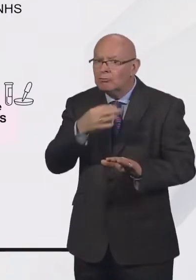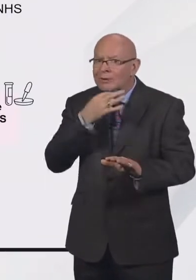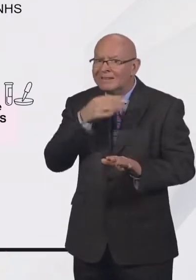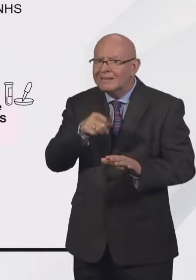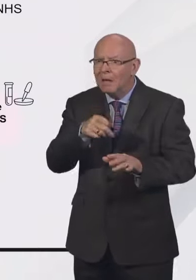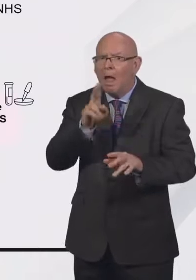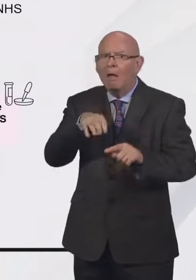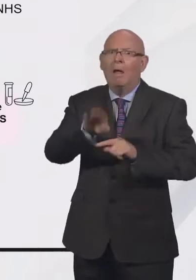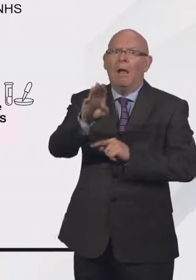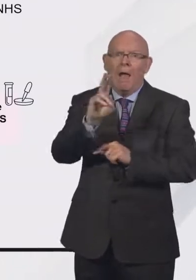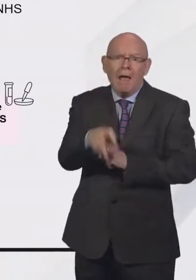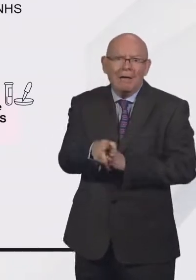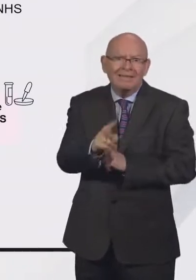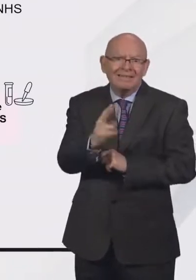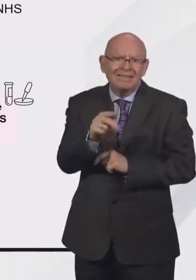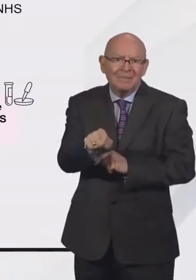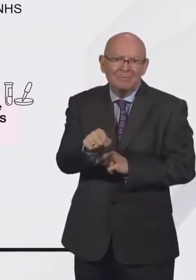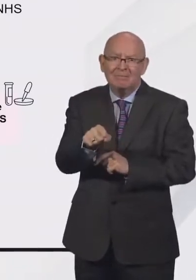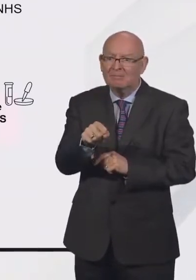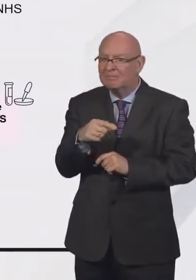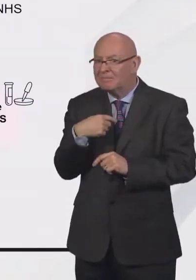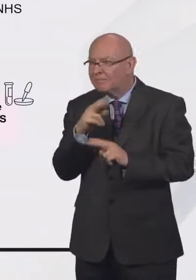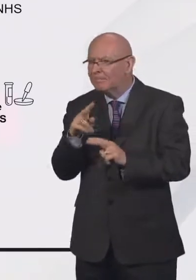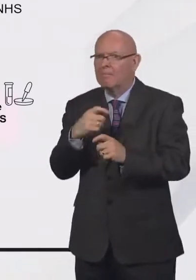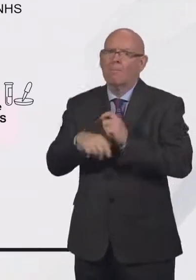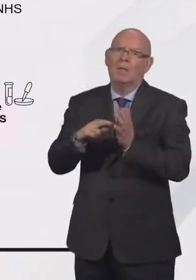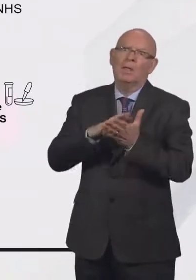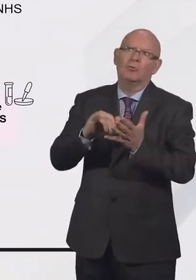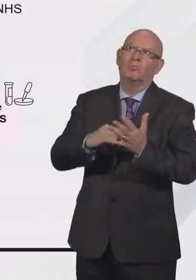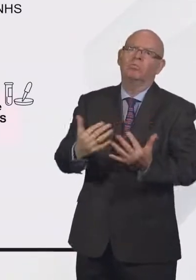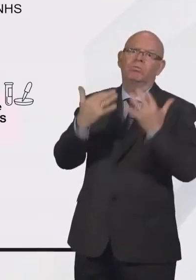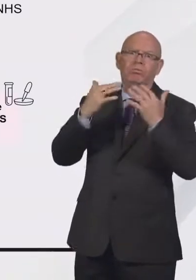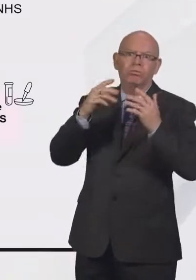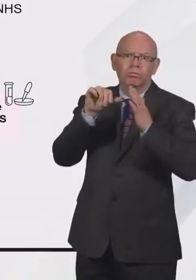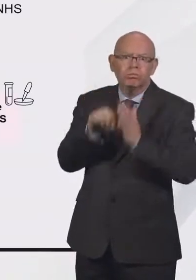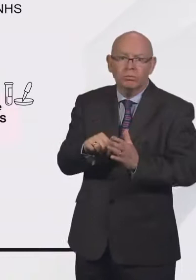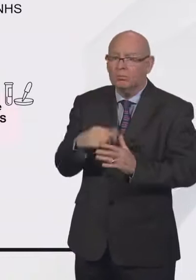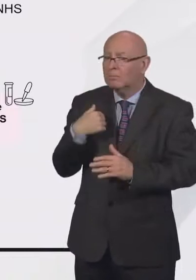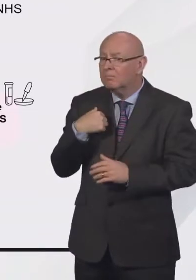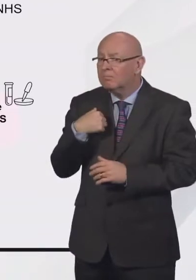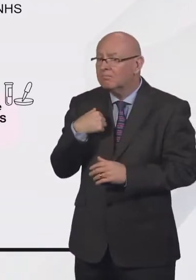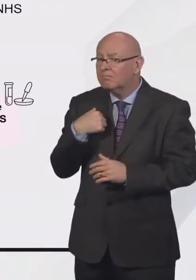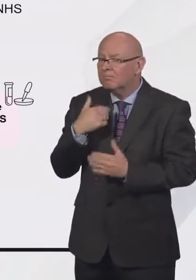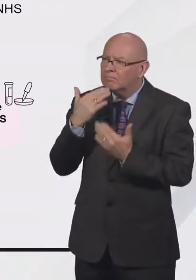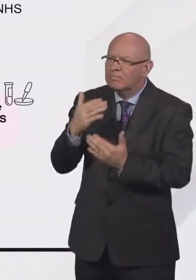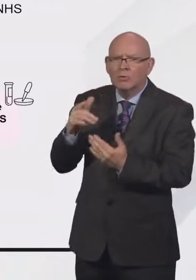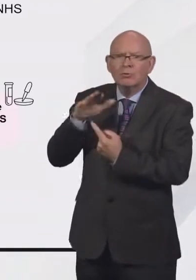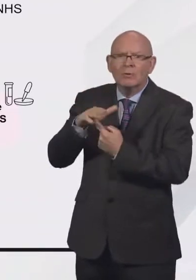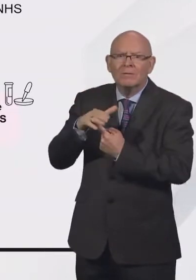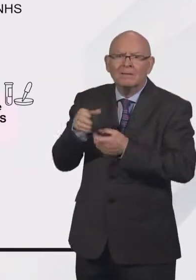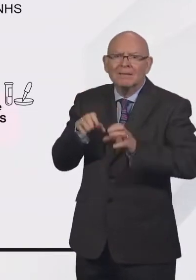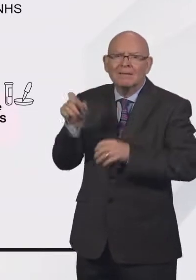measures that I'm about to set out. I can confirm that the government judges that we have met the fifth test and